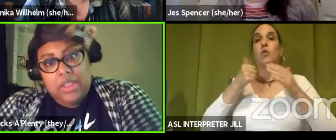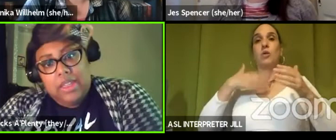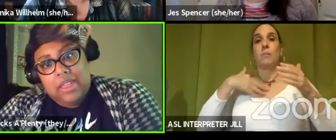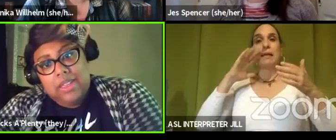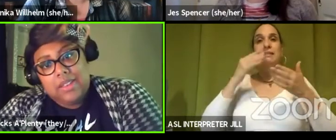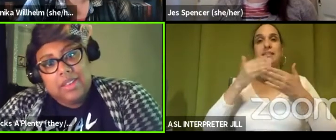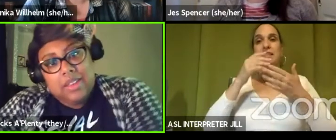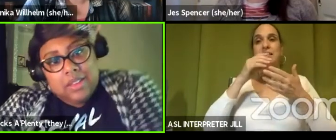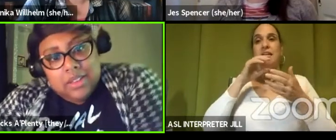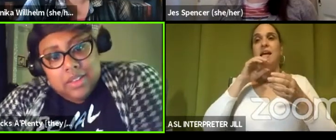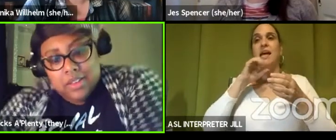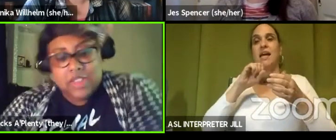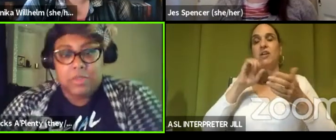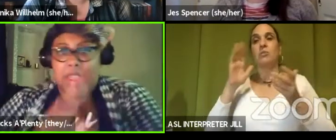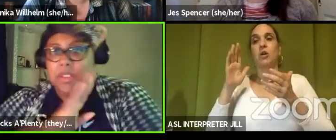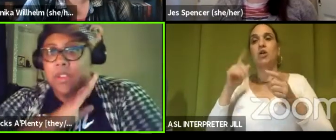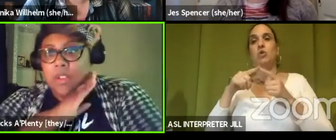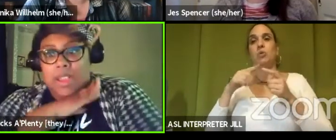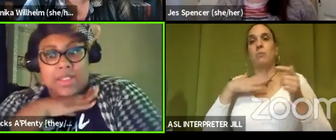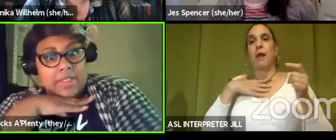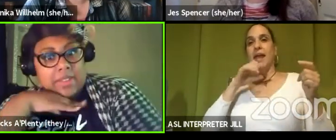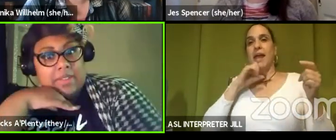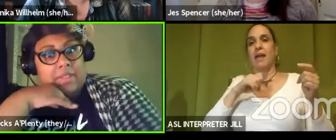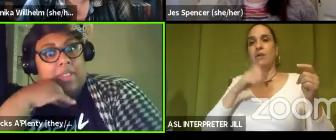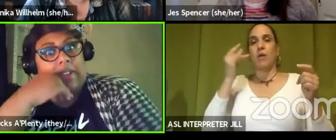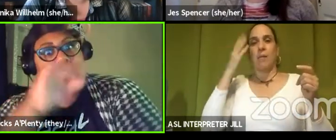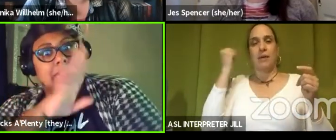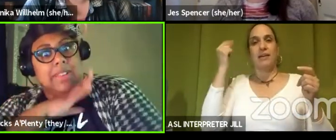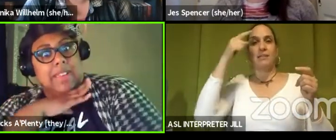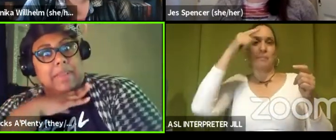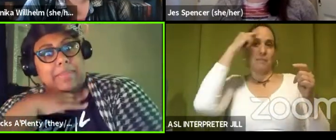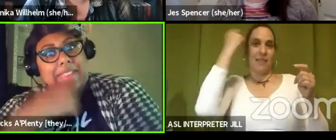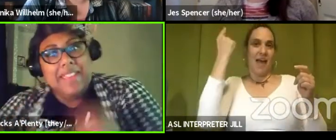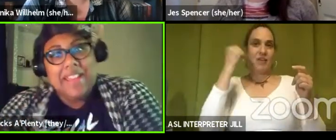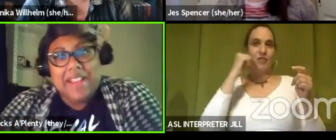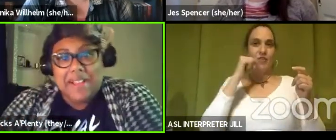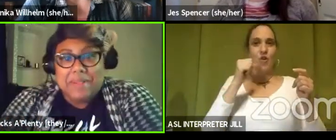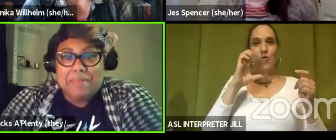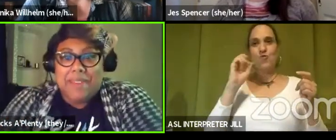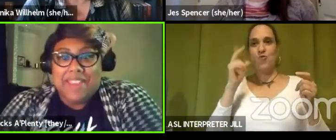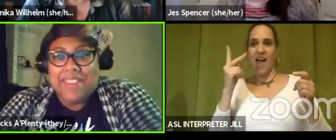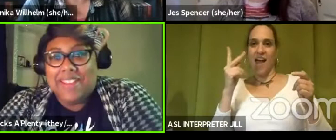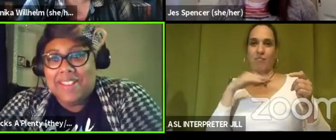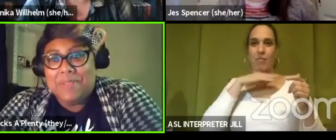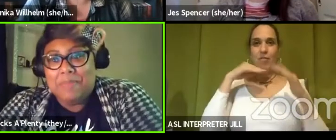age. And, cause black don't crack. So no one really knows how old I am.